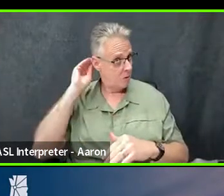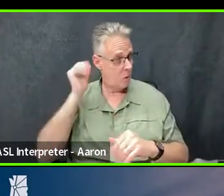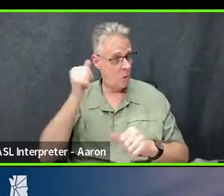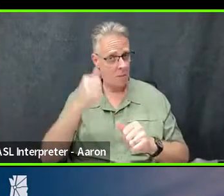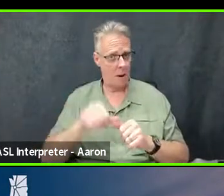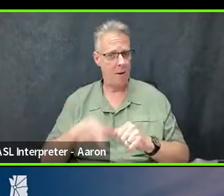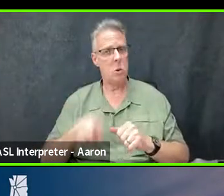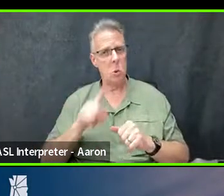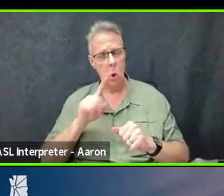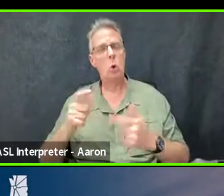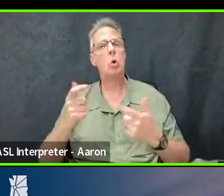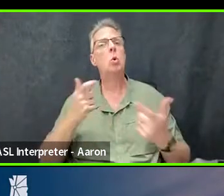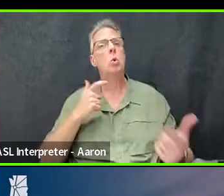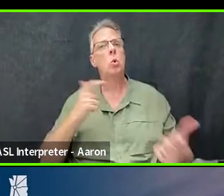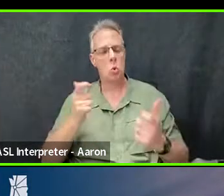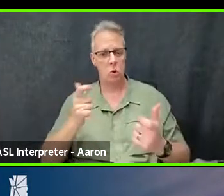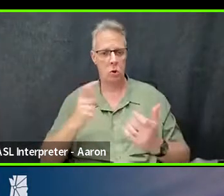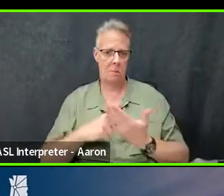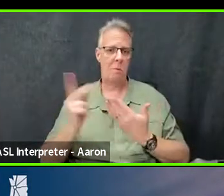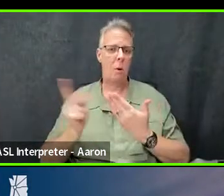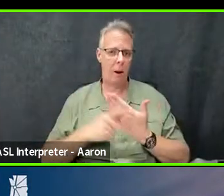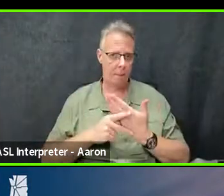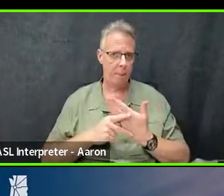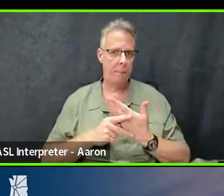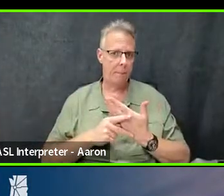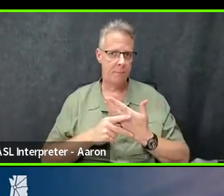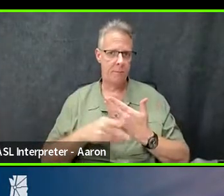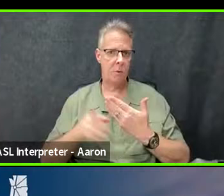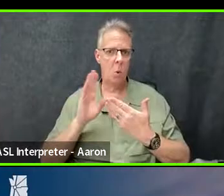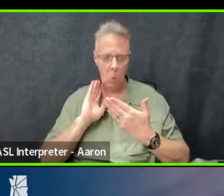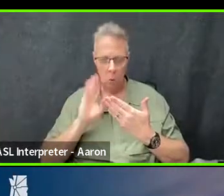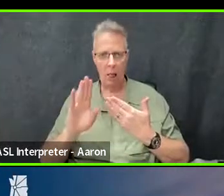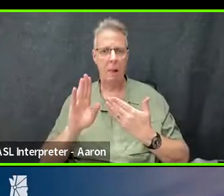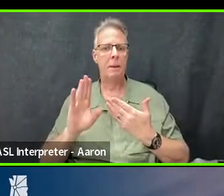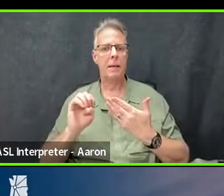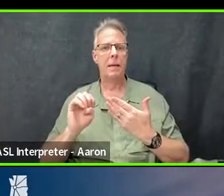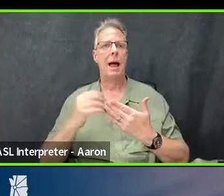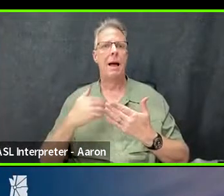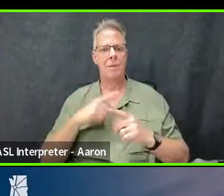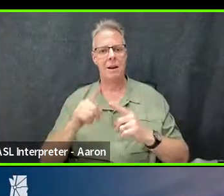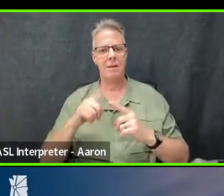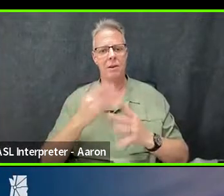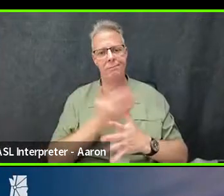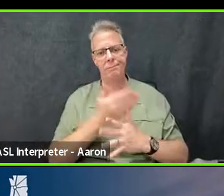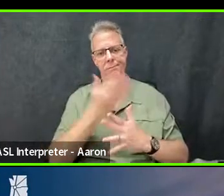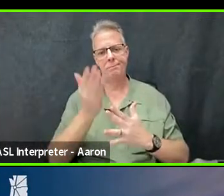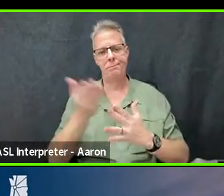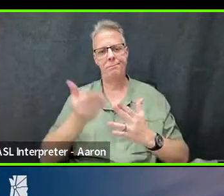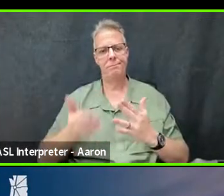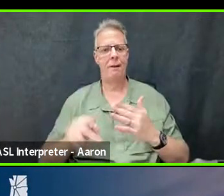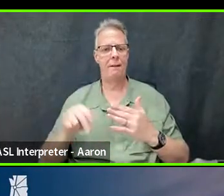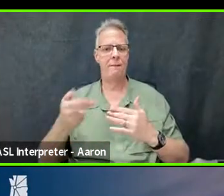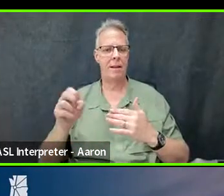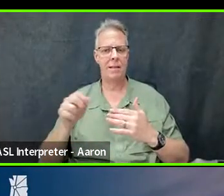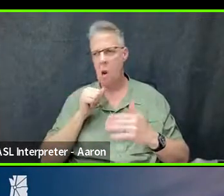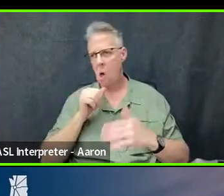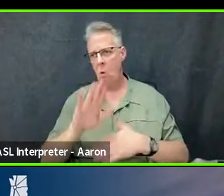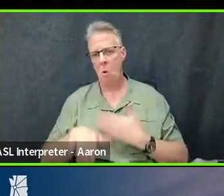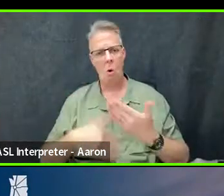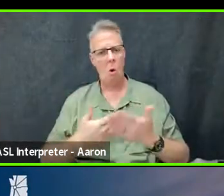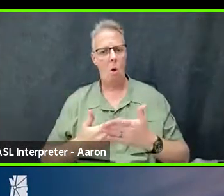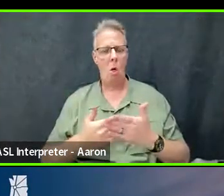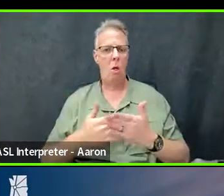is such a large program. It will be built in phases, not all at once,